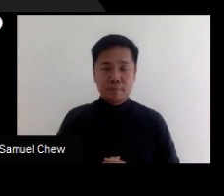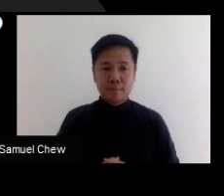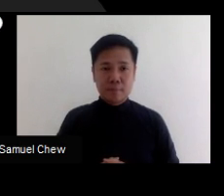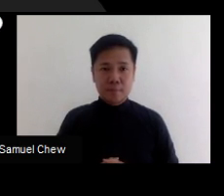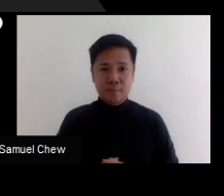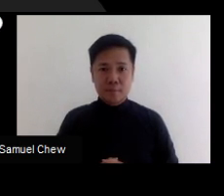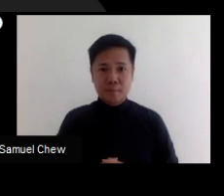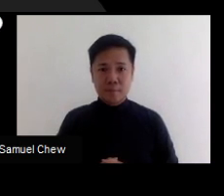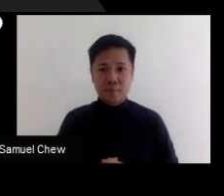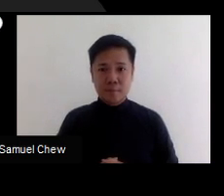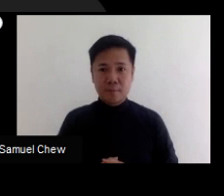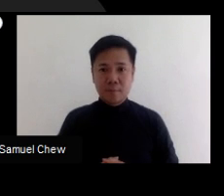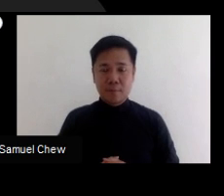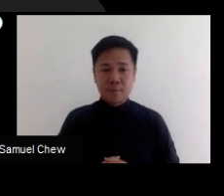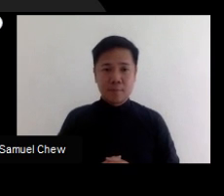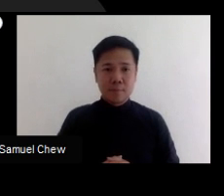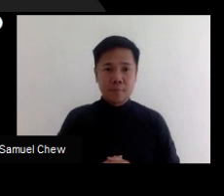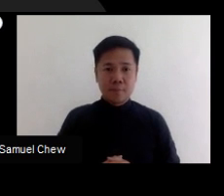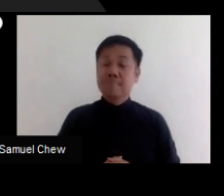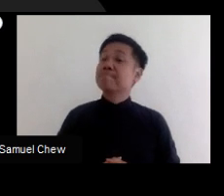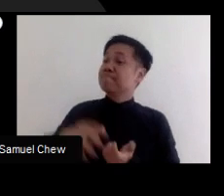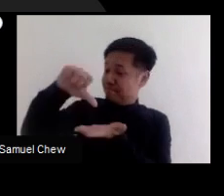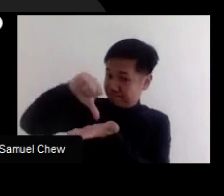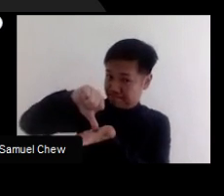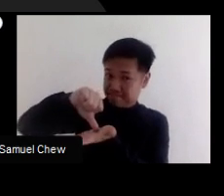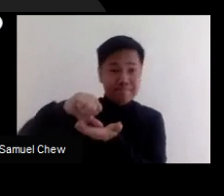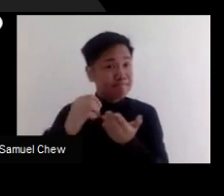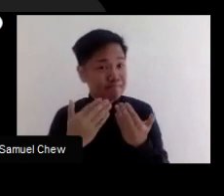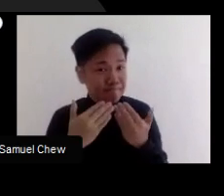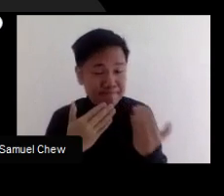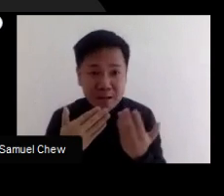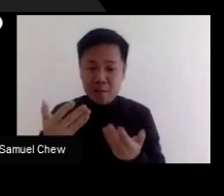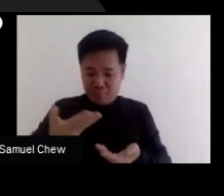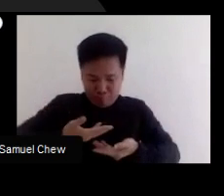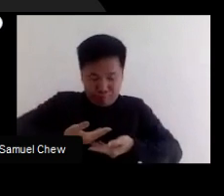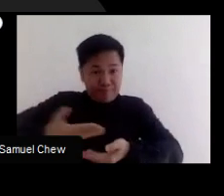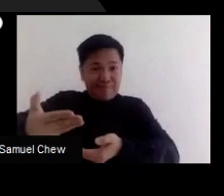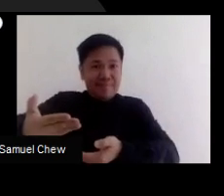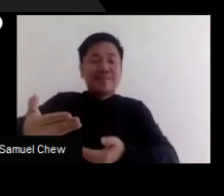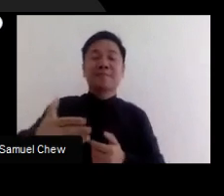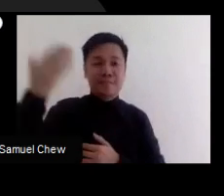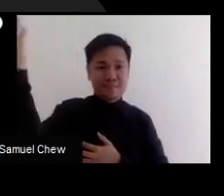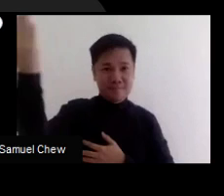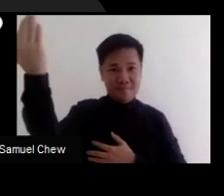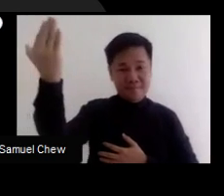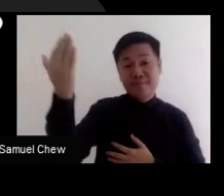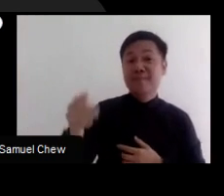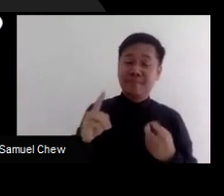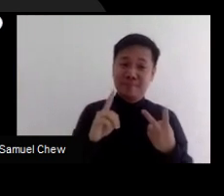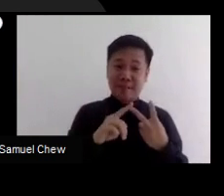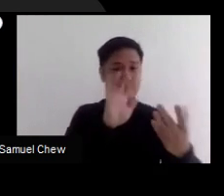Hello, greeting from Tehran. First of all, thank you for giving me the floor. And second of all,